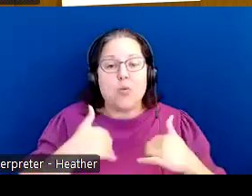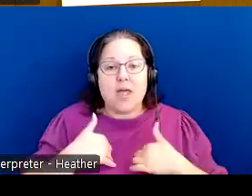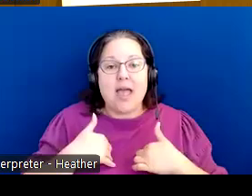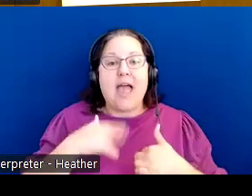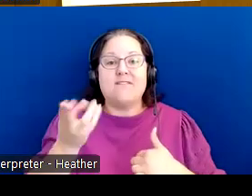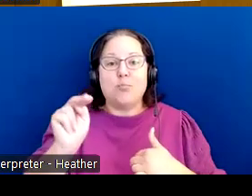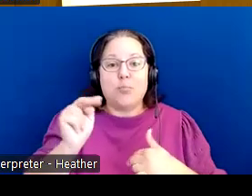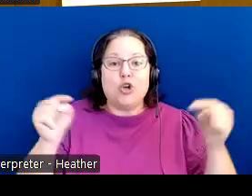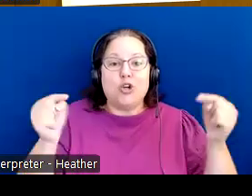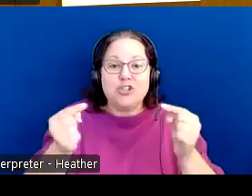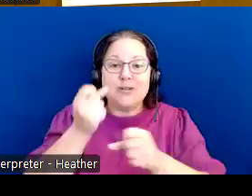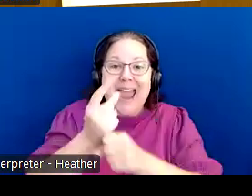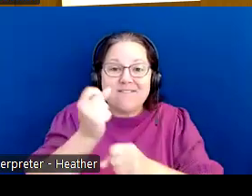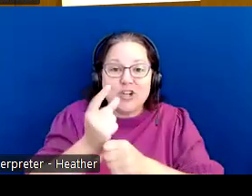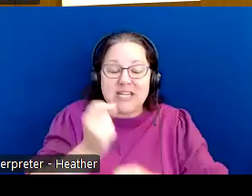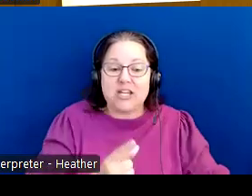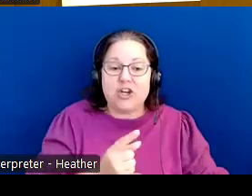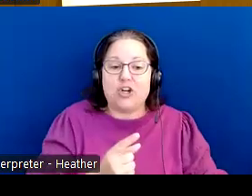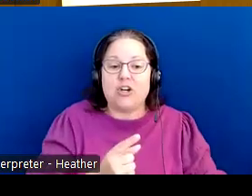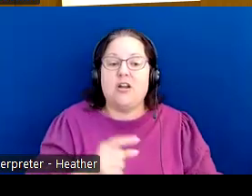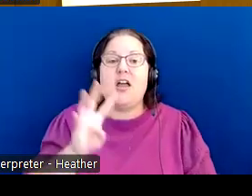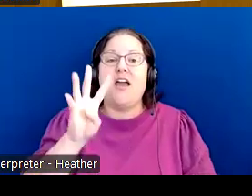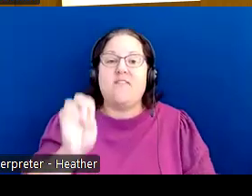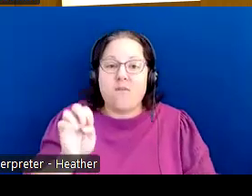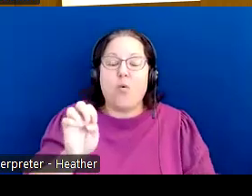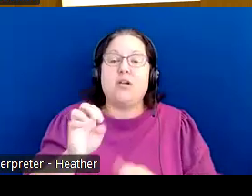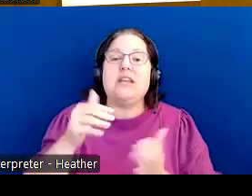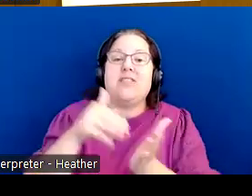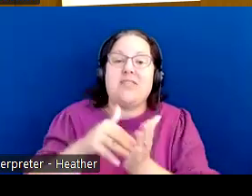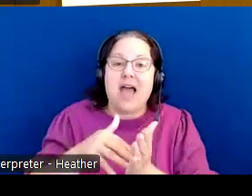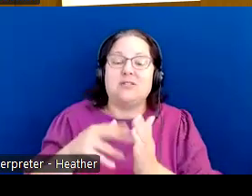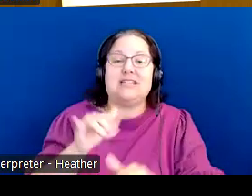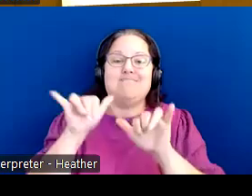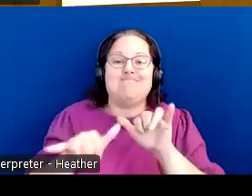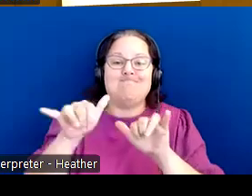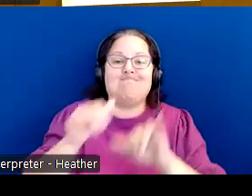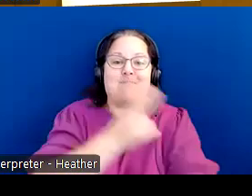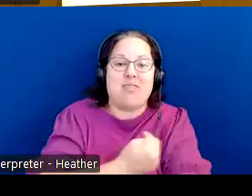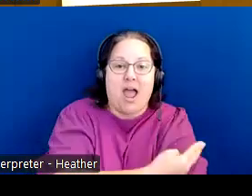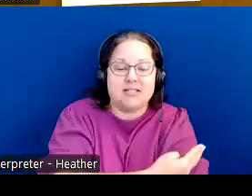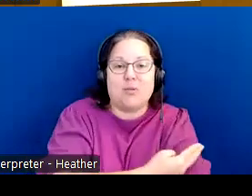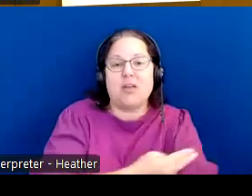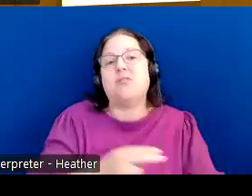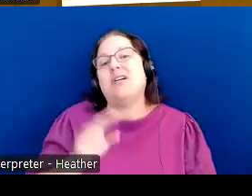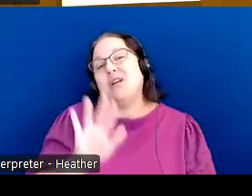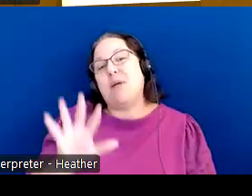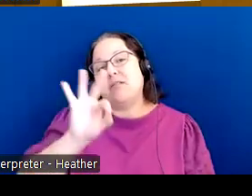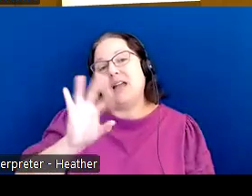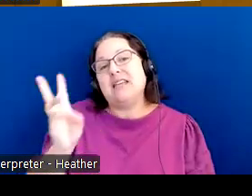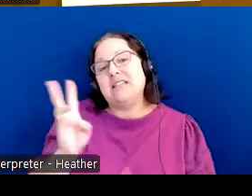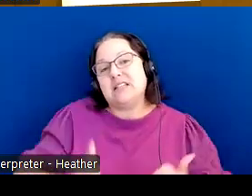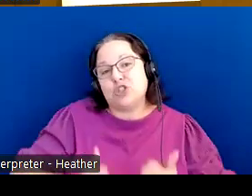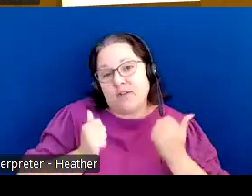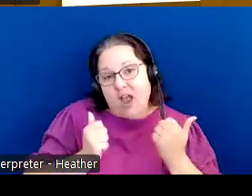year, with about 40,000 requiring hospitalization, and we're at about a 96% survival rate. Compared